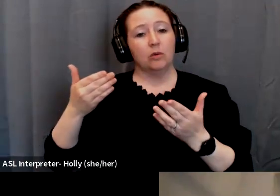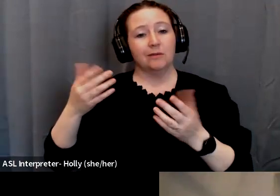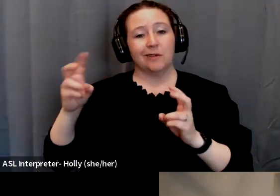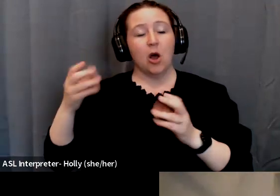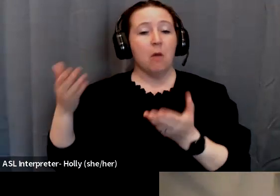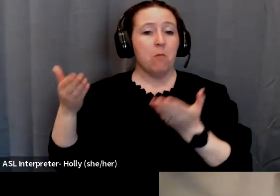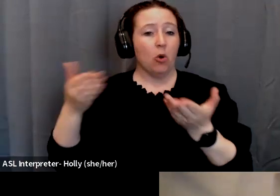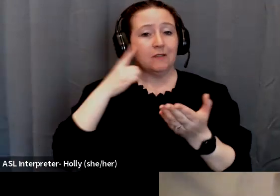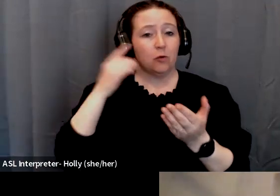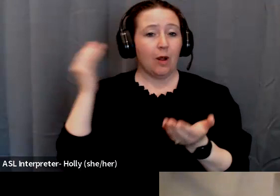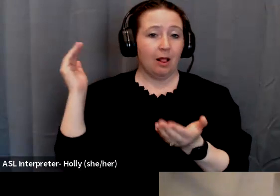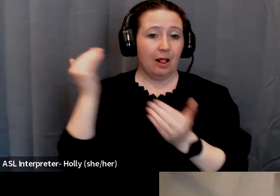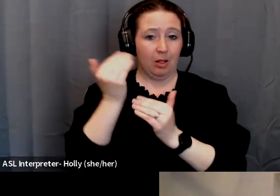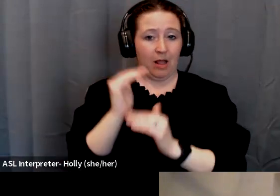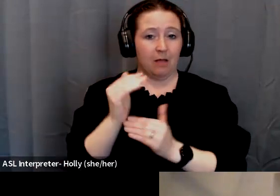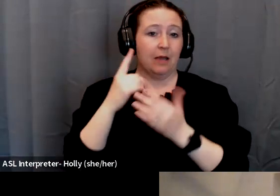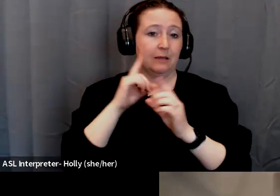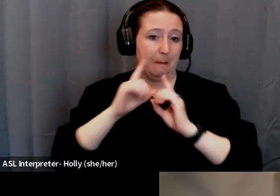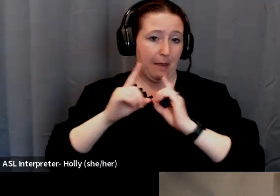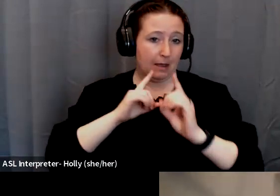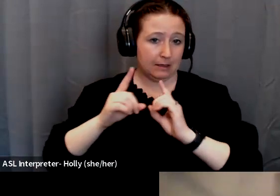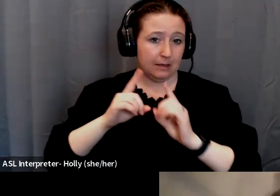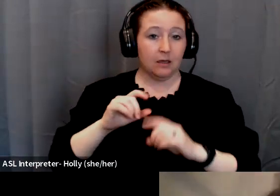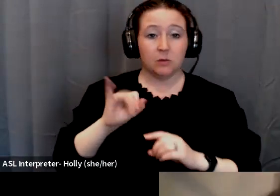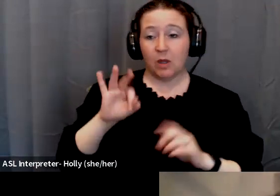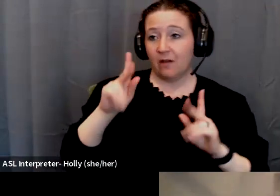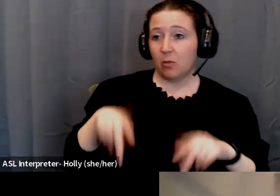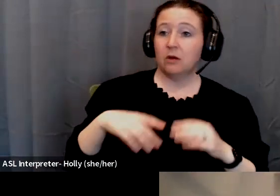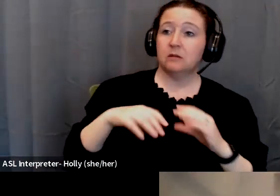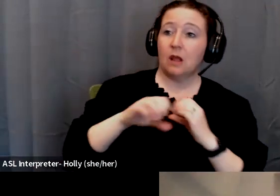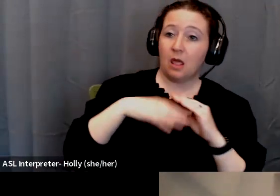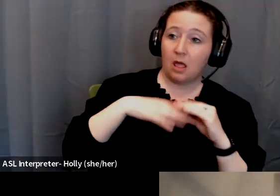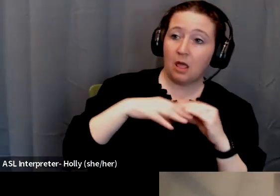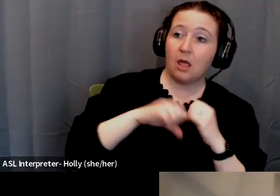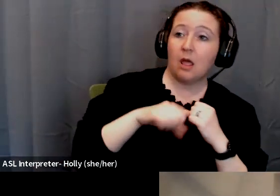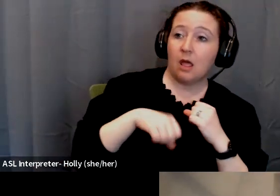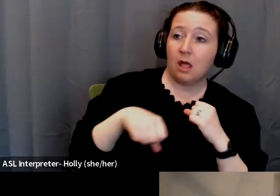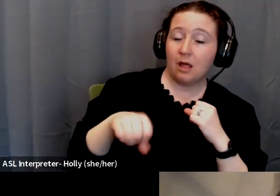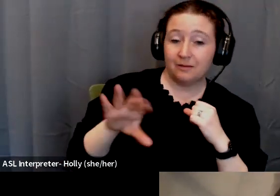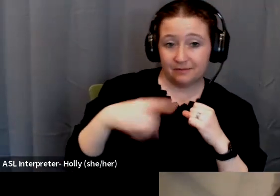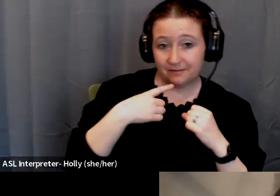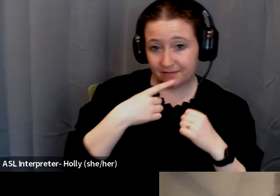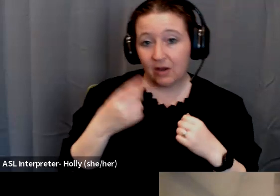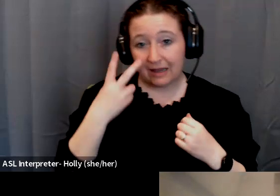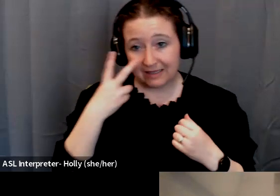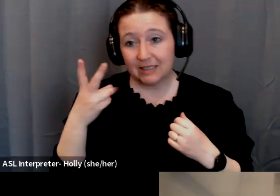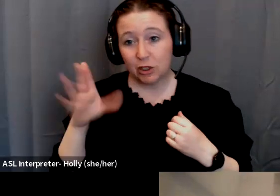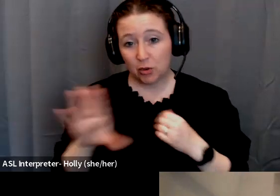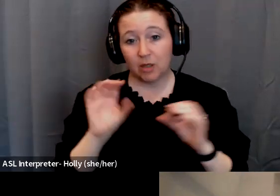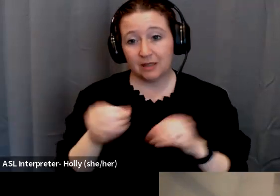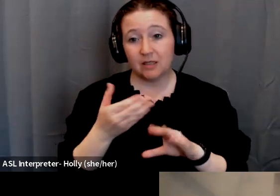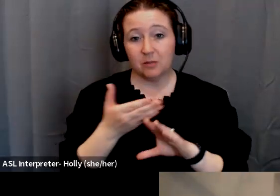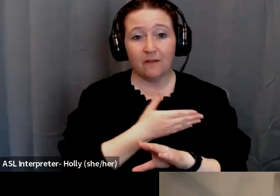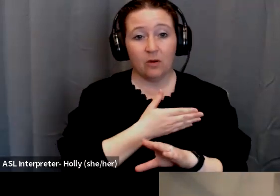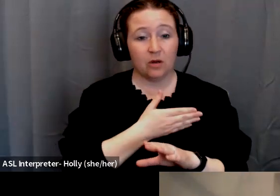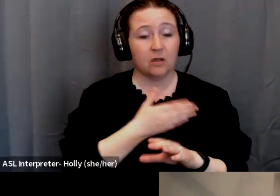just yammering on at the microphone. Now I can tell you, having witnessed this at your organization before, the